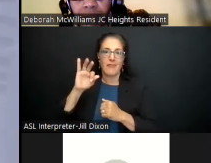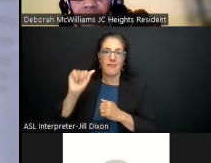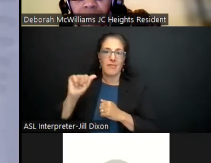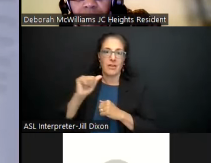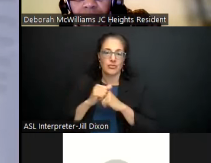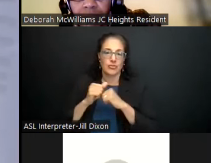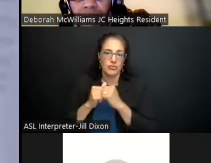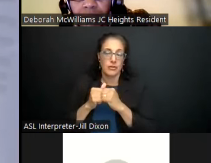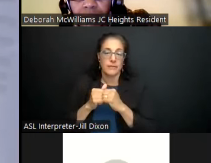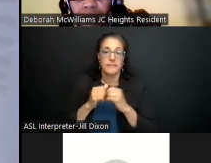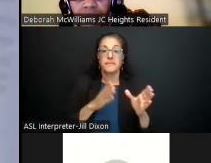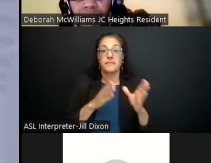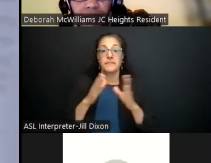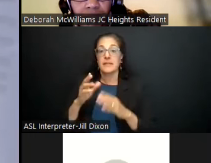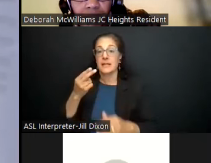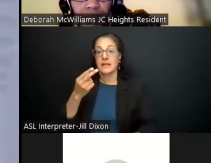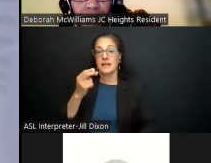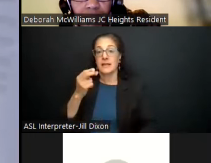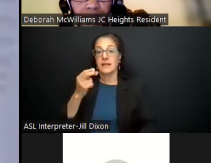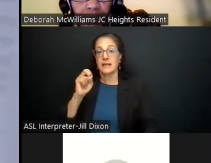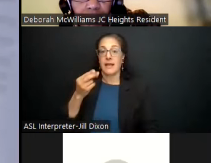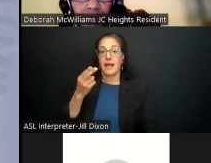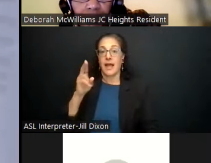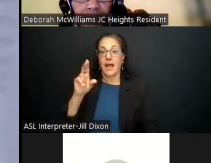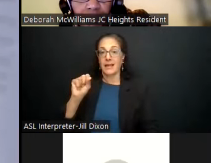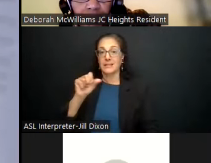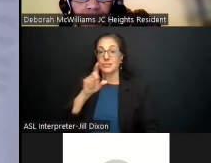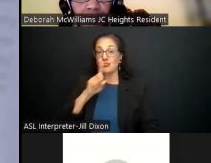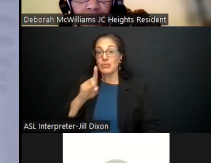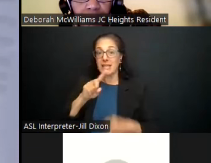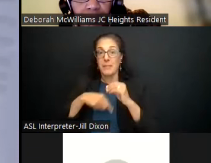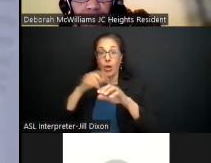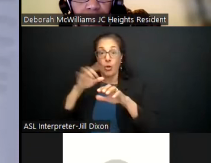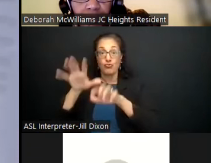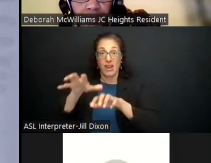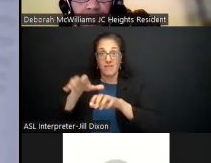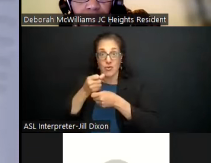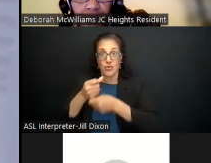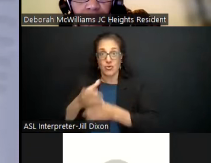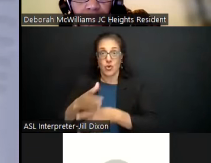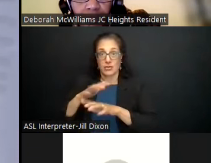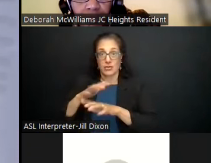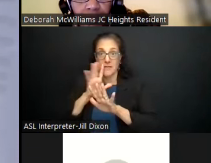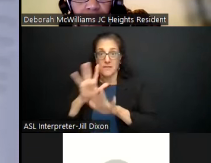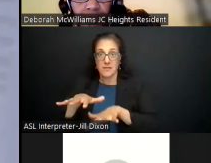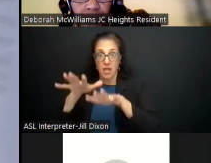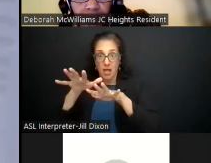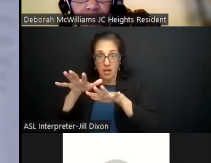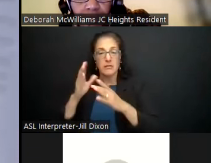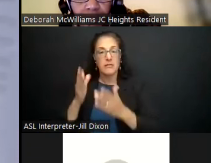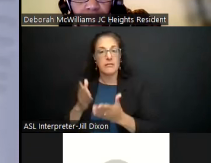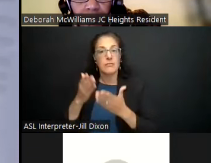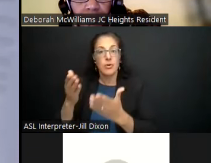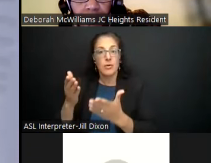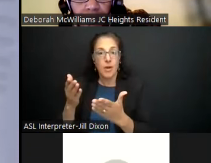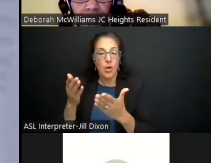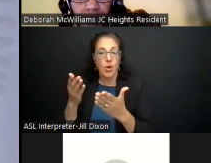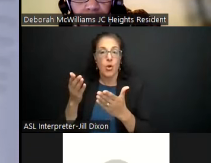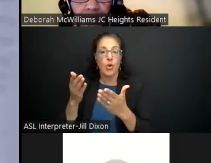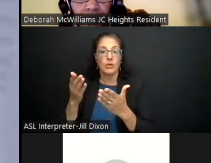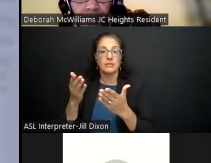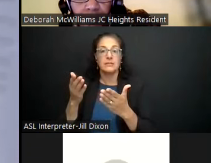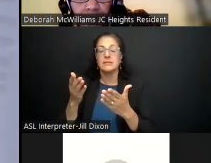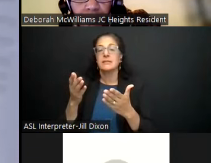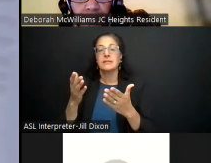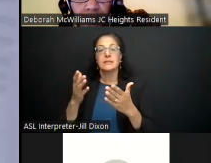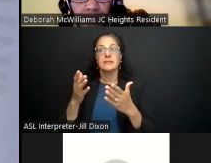In the Heights, where again, it's more about rainfall flooding, we would propose a distributed network